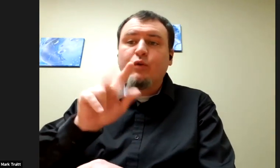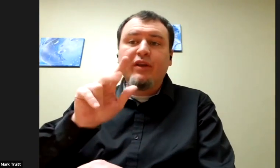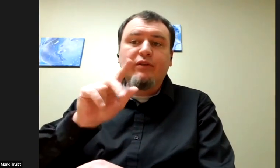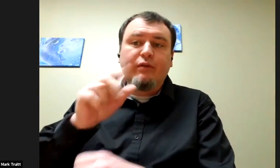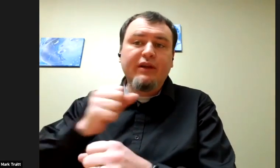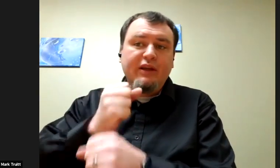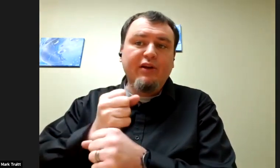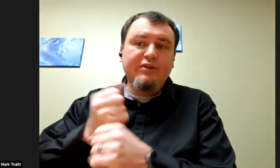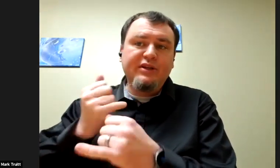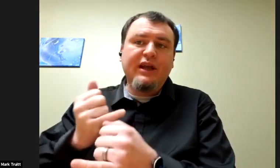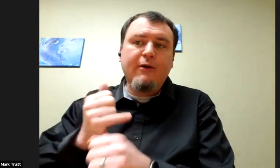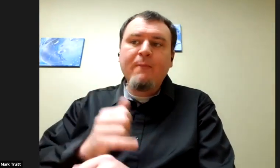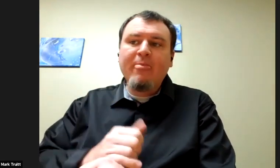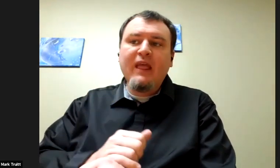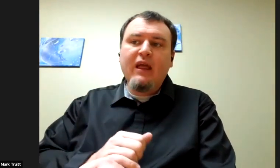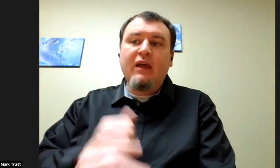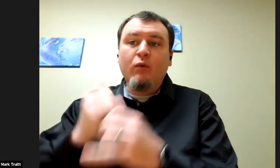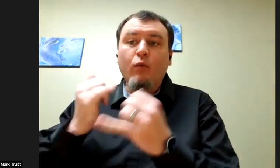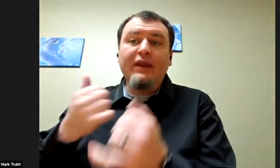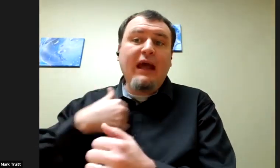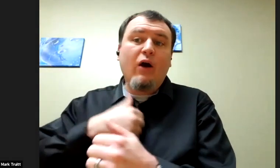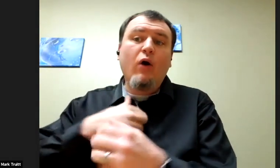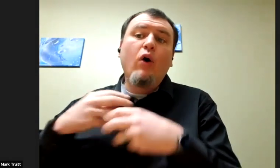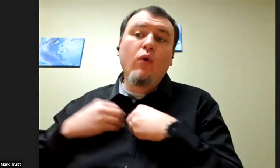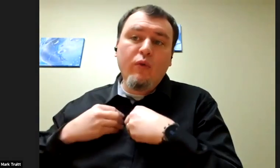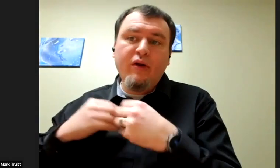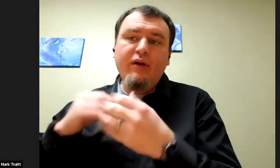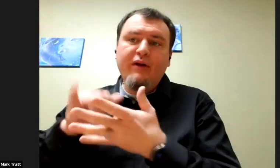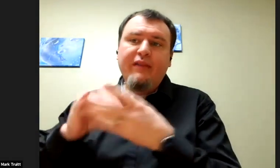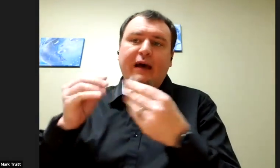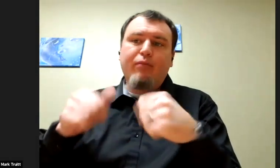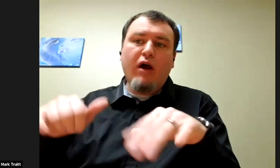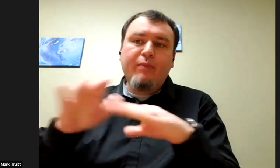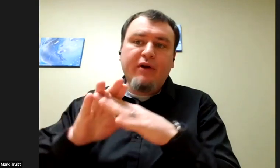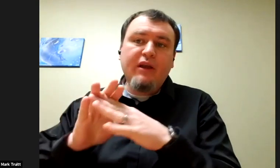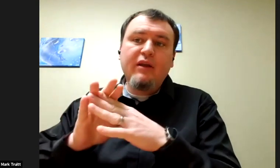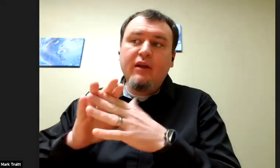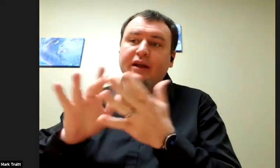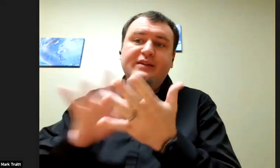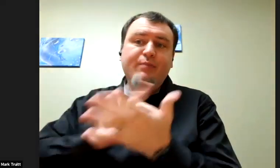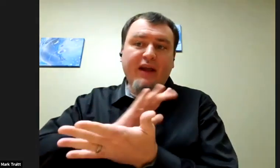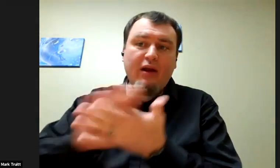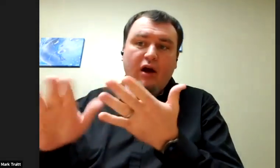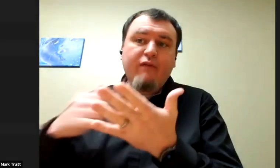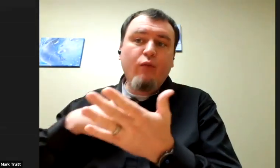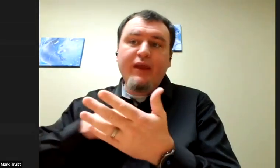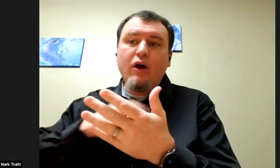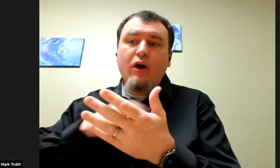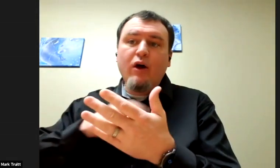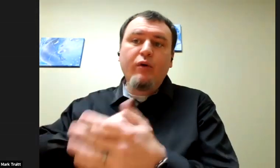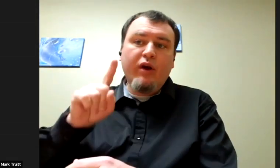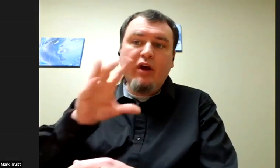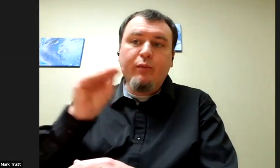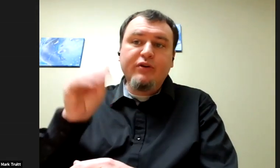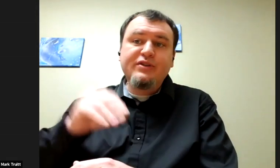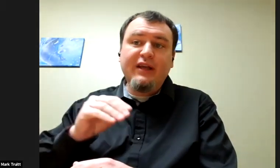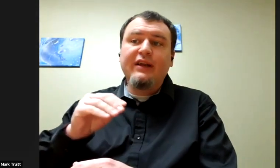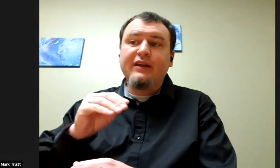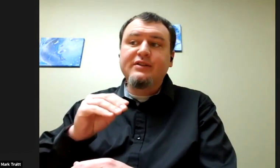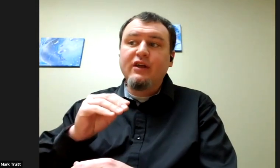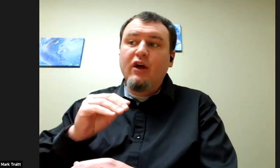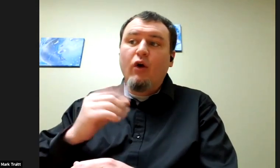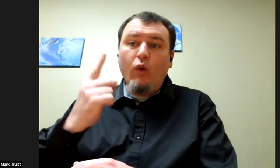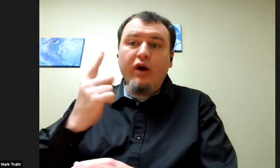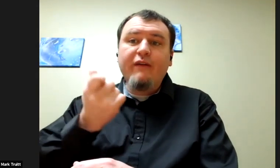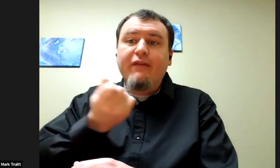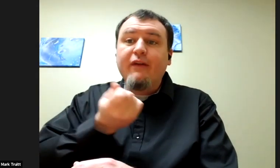over 23 years now, and we now own that property. It's paid off. We own it 100%,